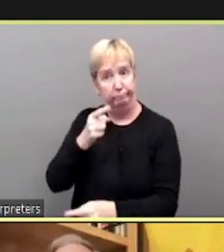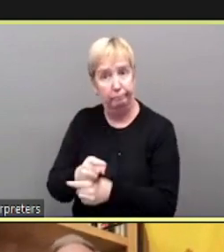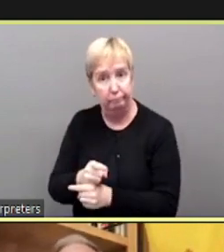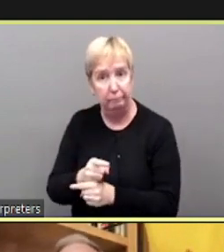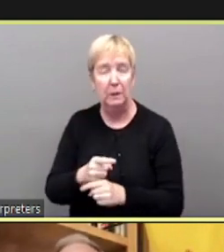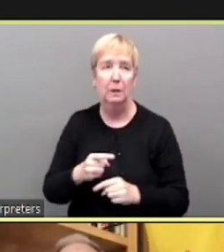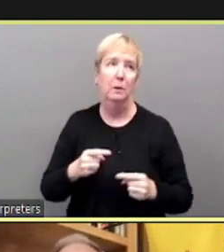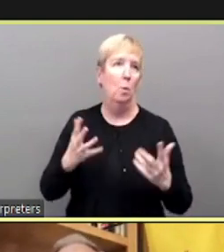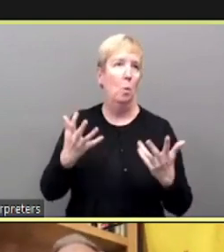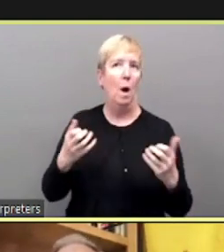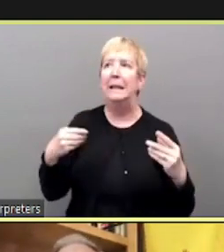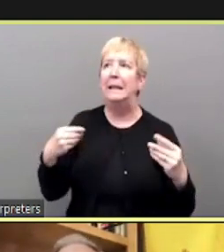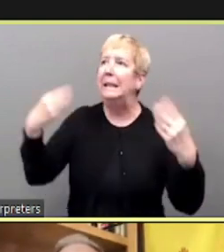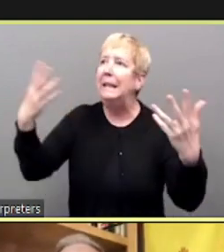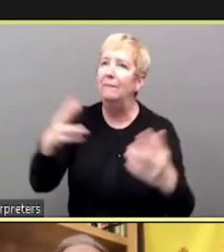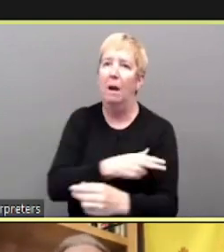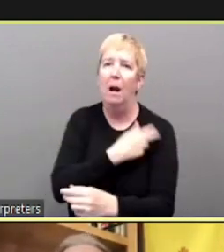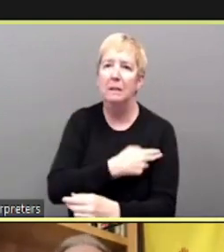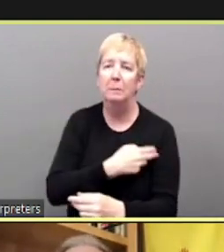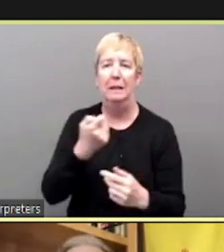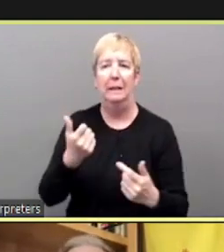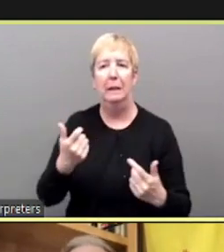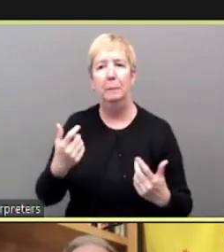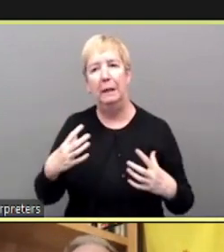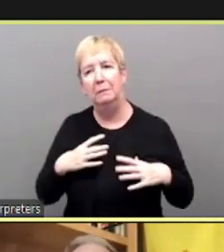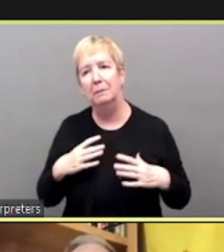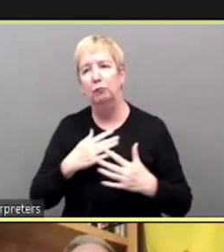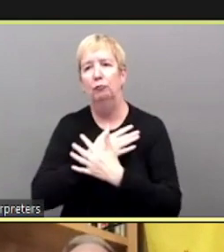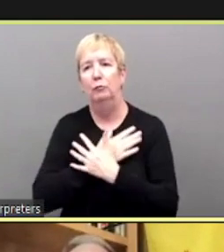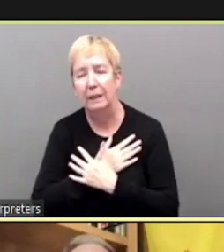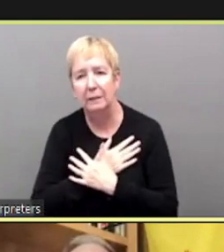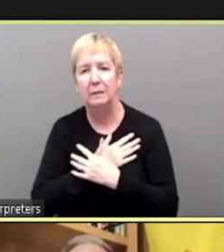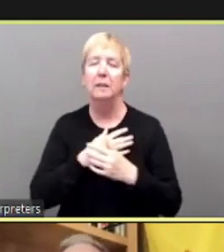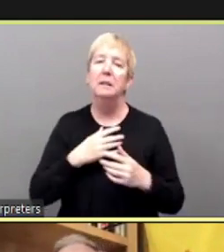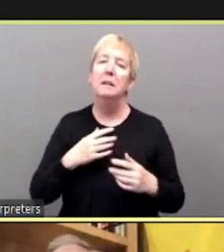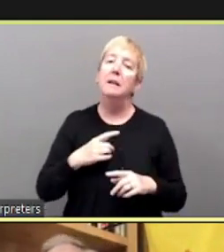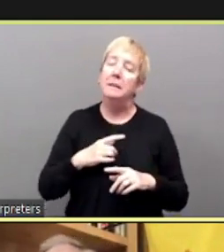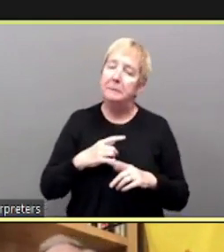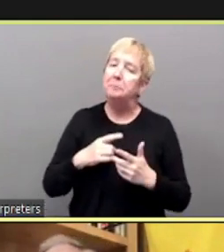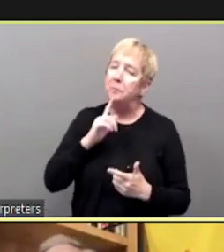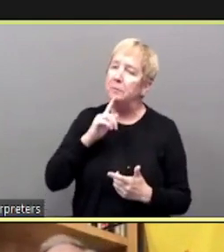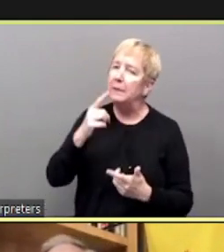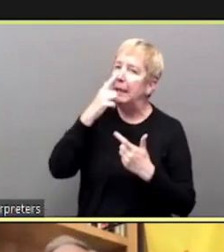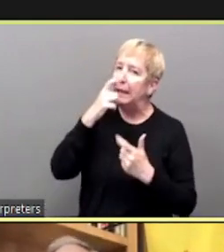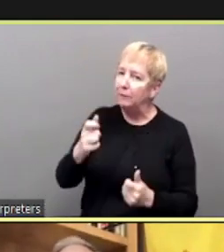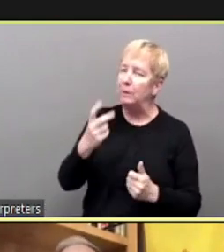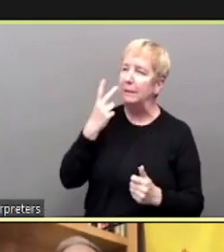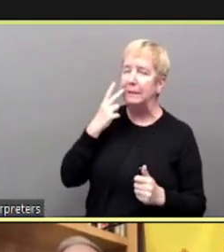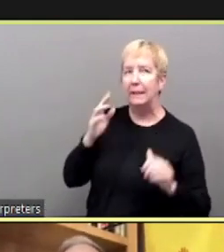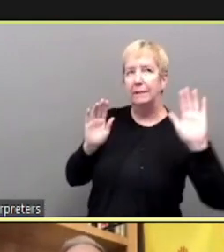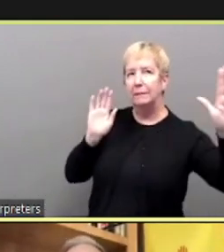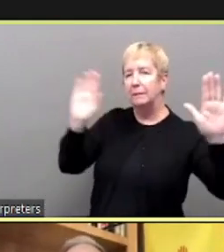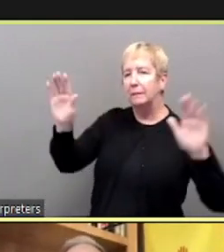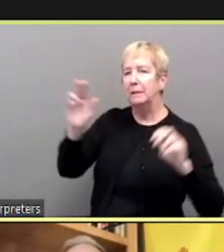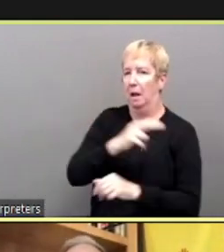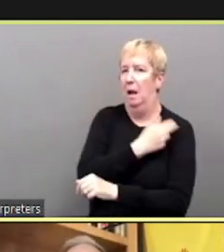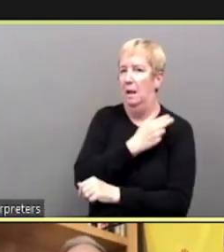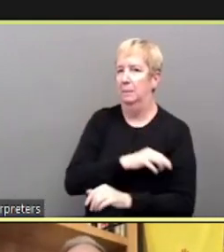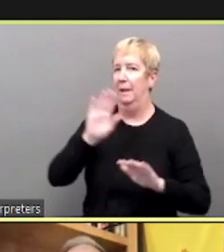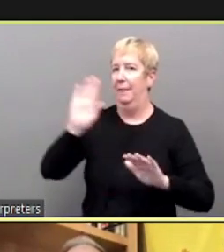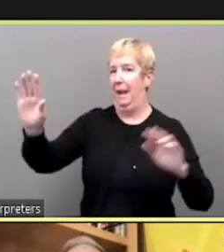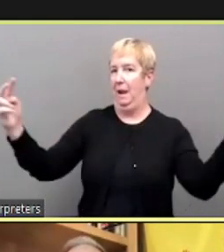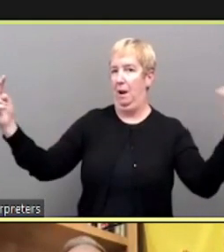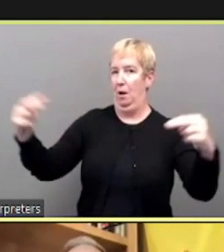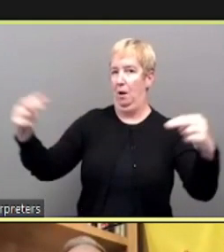sharing epidemiologic data, but it's really interesting to see the viewpoint from hospitals as well. Next slide, please.